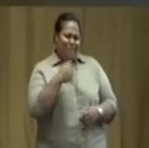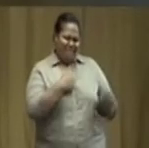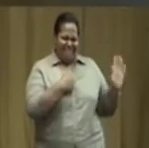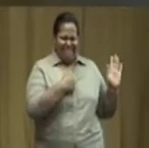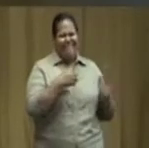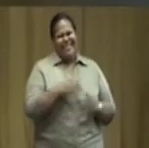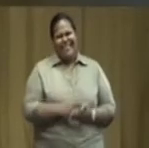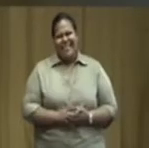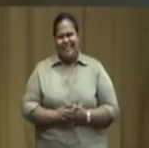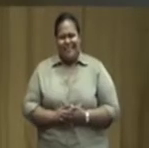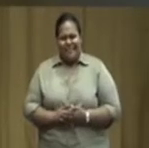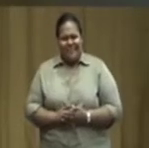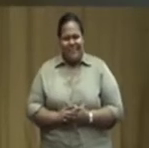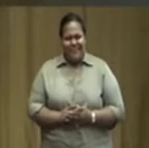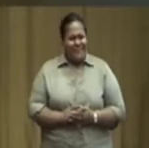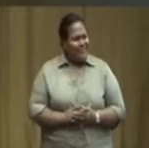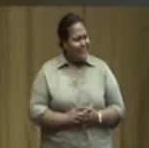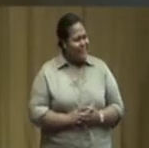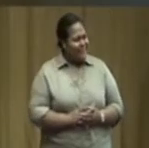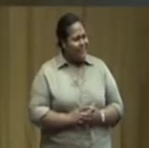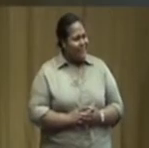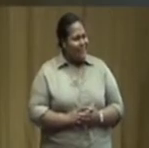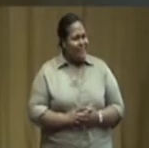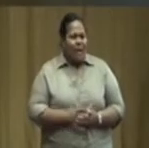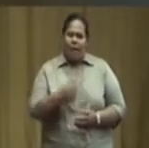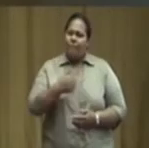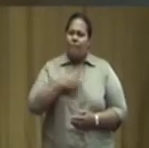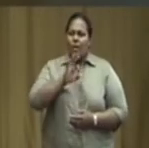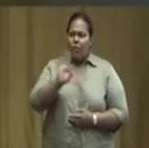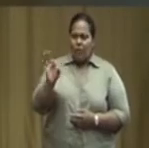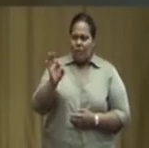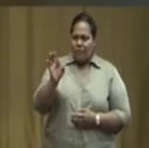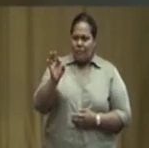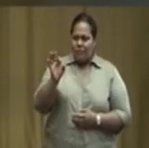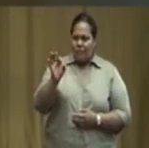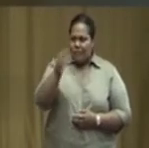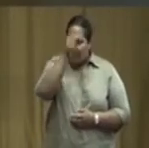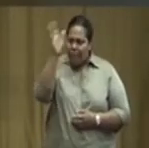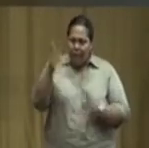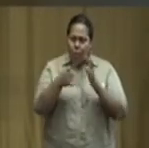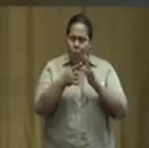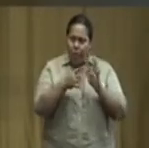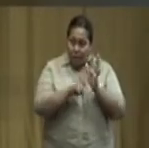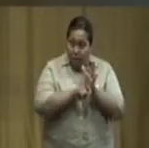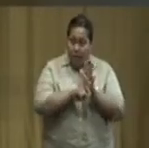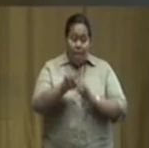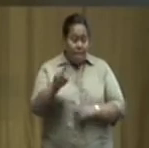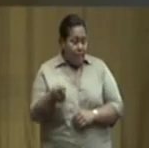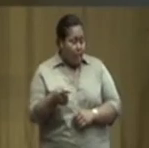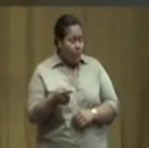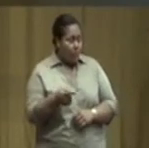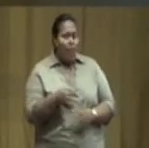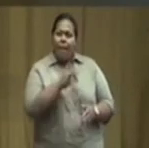I don't present myself as an expert on OER, in fact, quite the opposite. Although I've benefited from